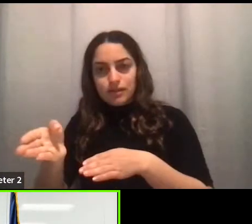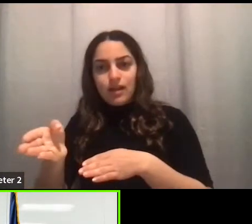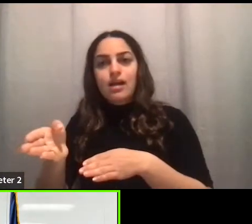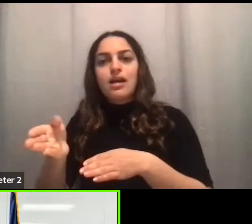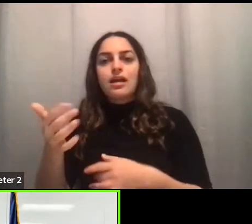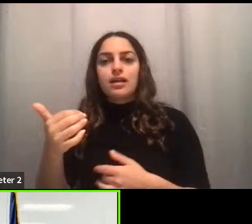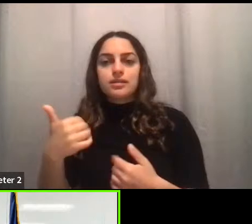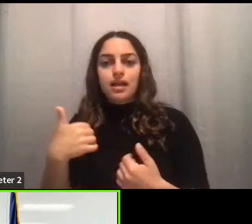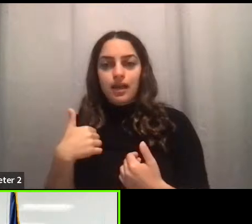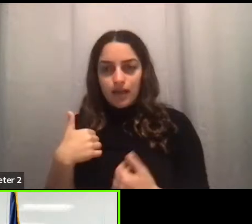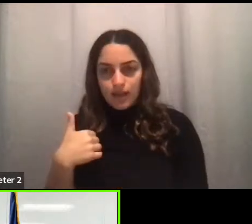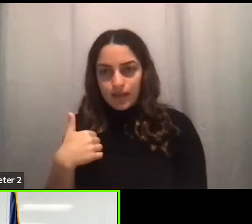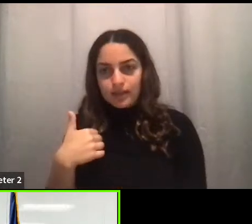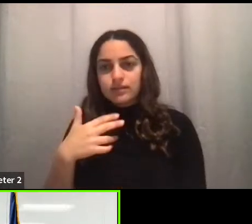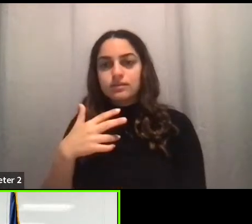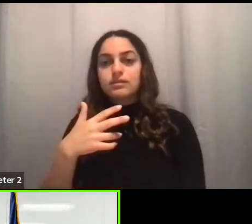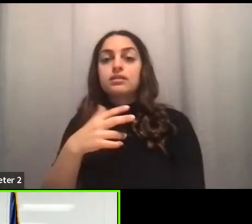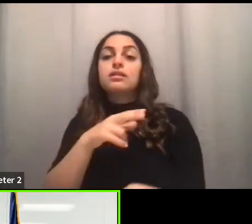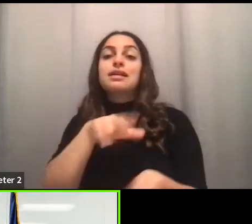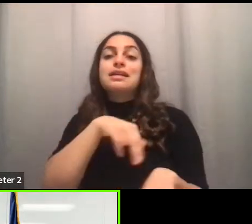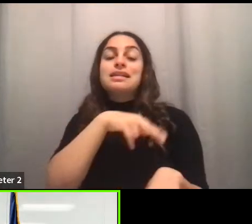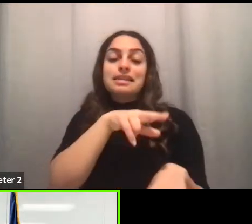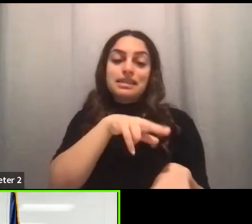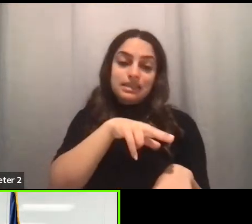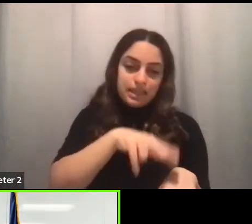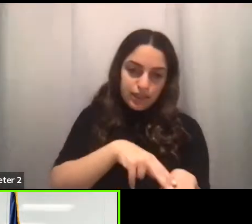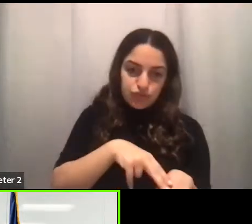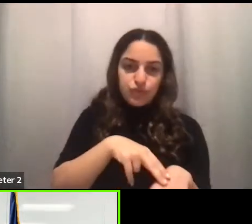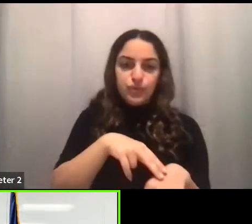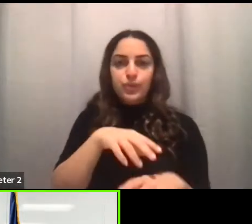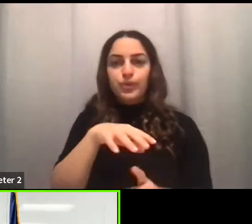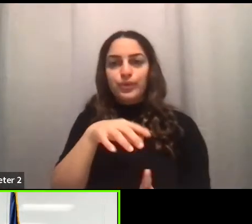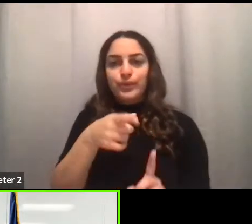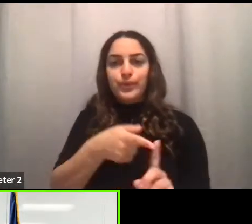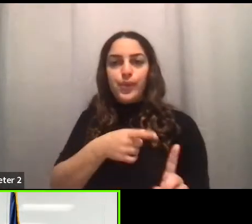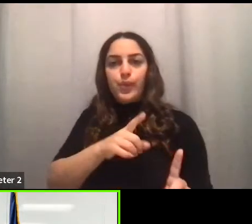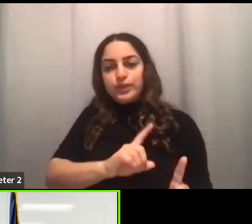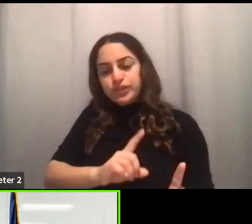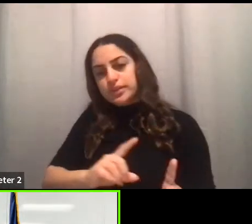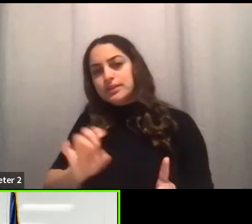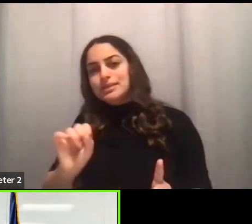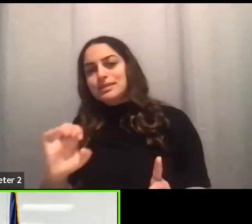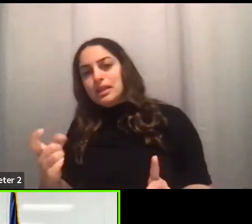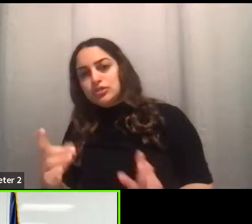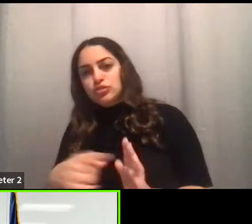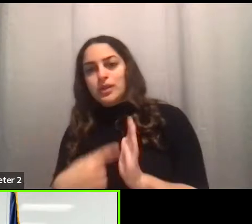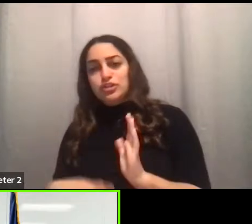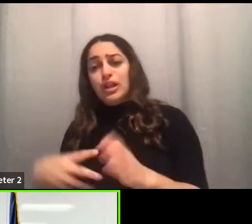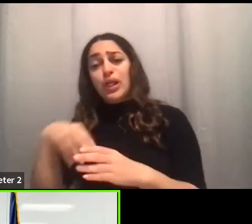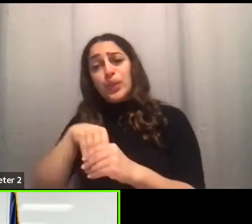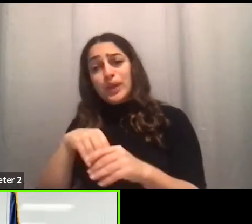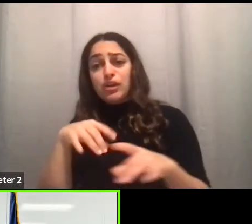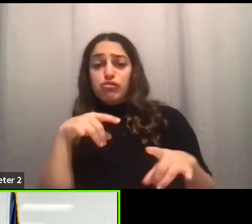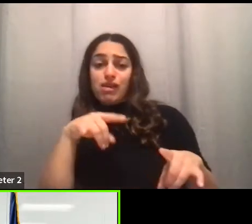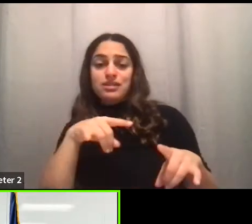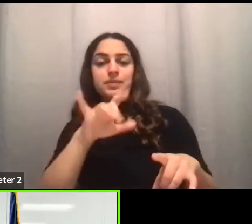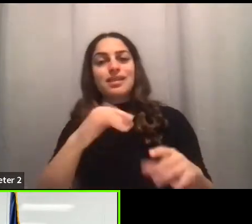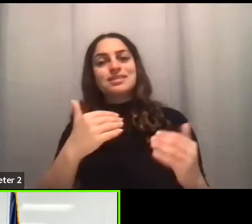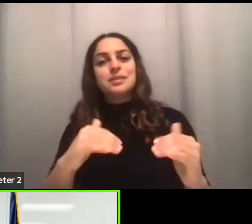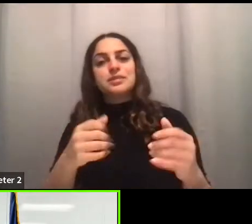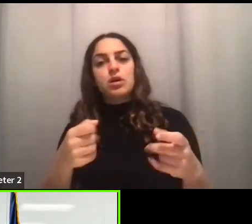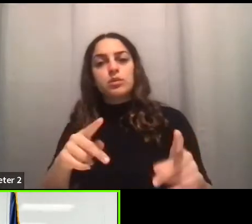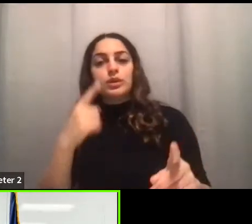race national origin and sex discrimination including harassment that has limited opportunities for